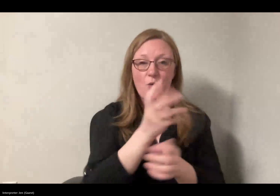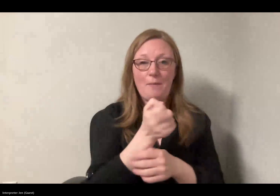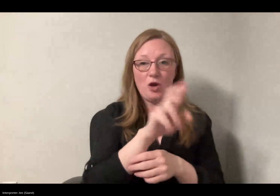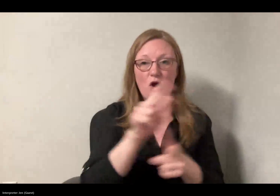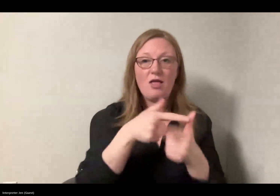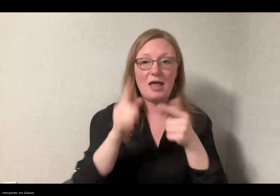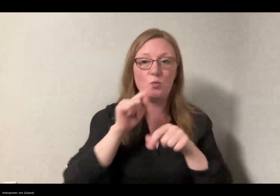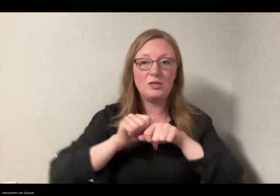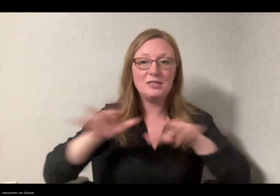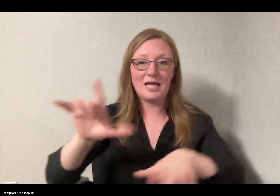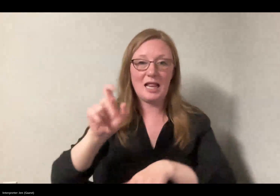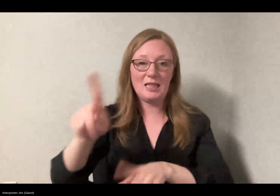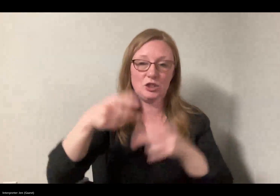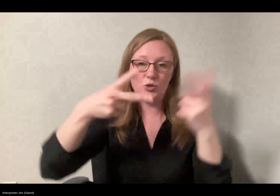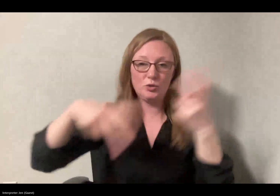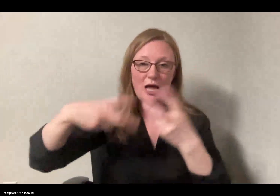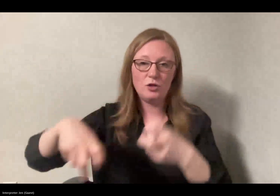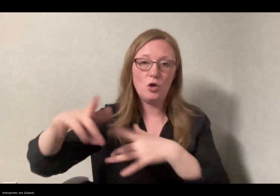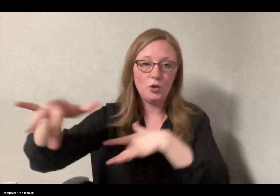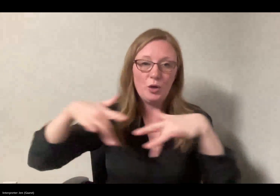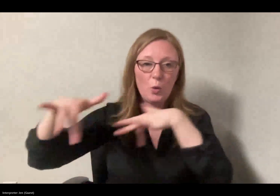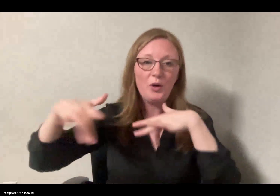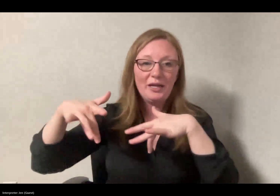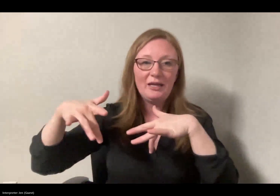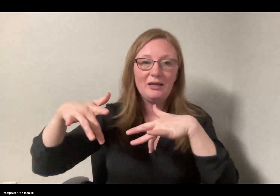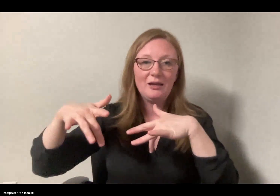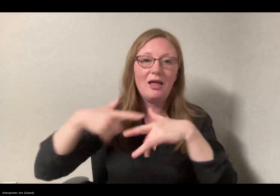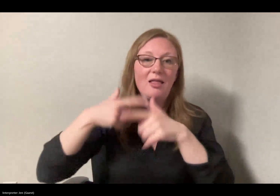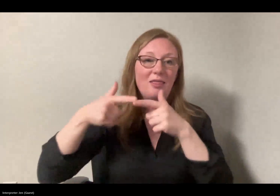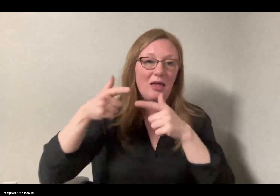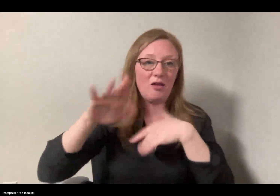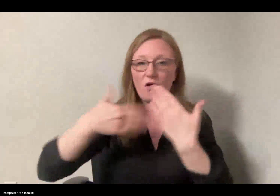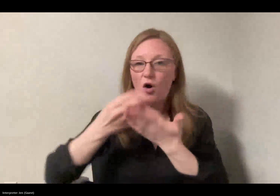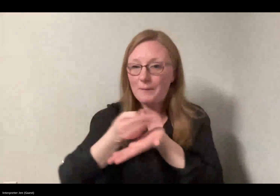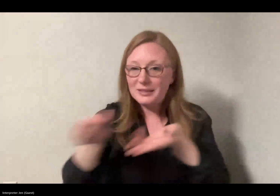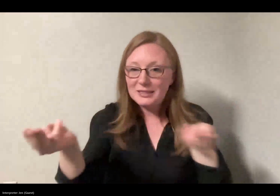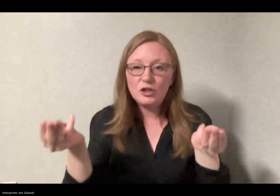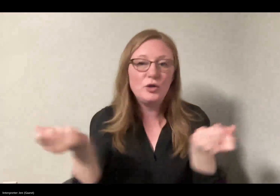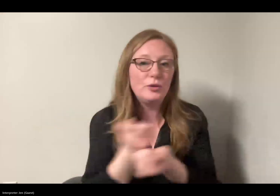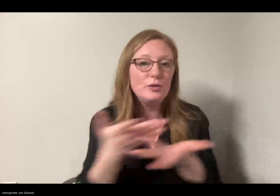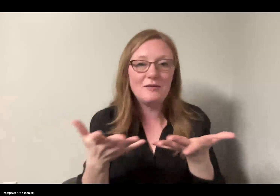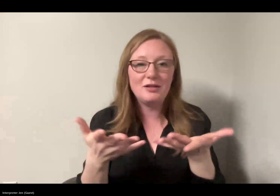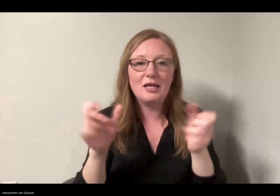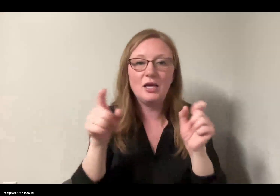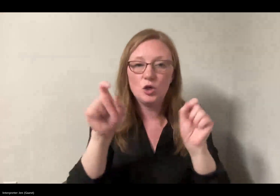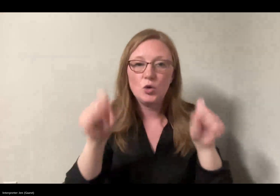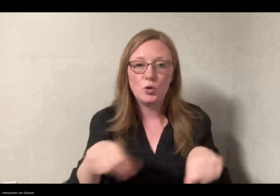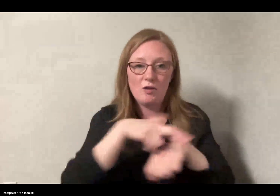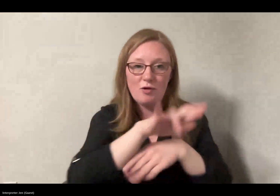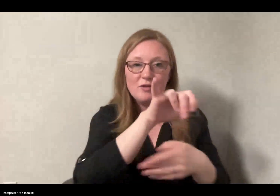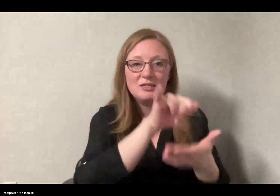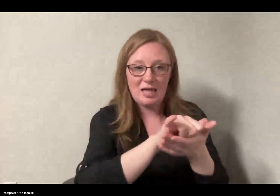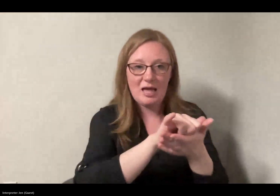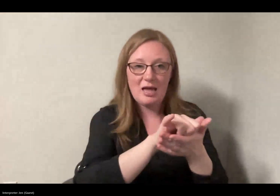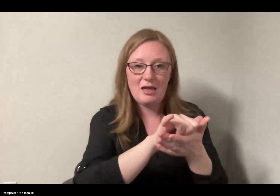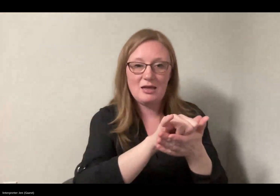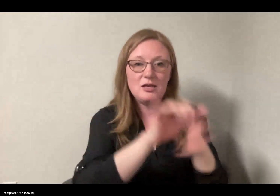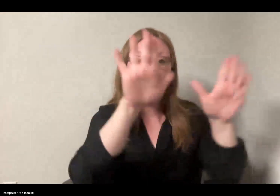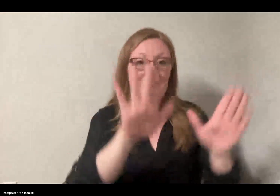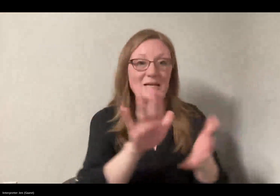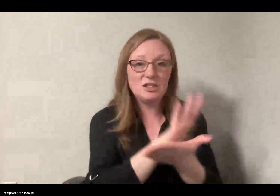send you a link to download the recording, to view all the materials. so you can reference them, this great